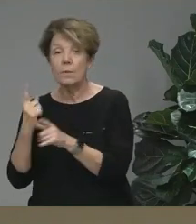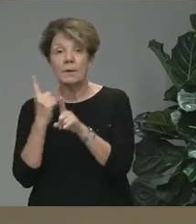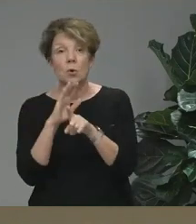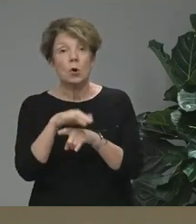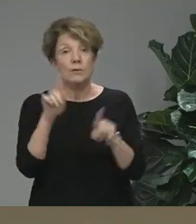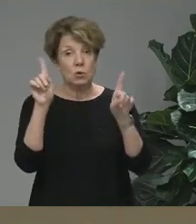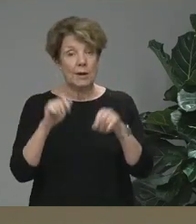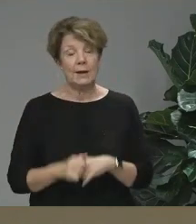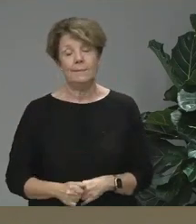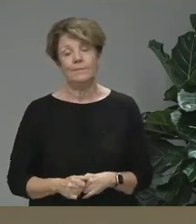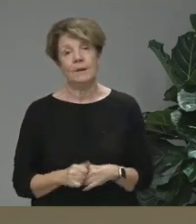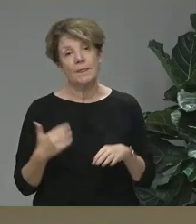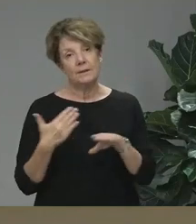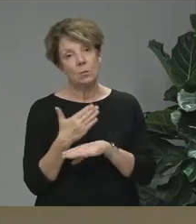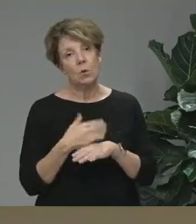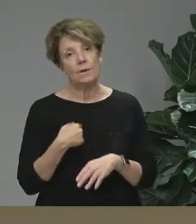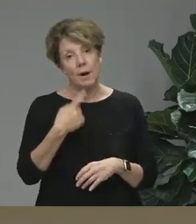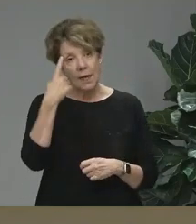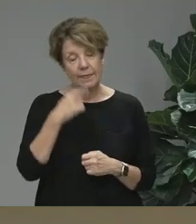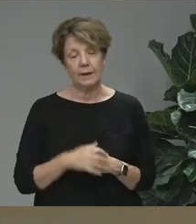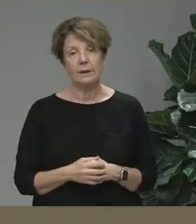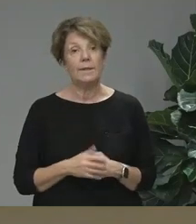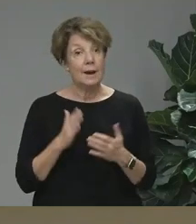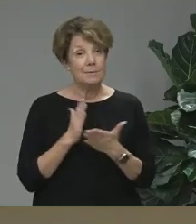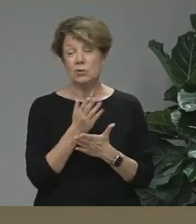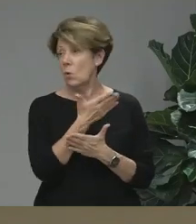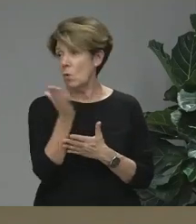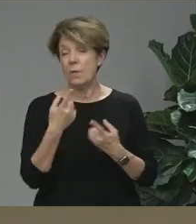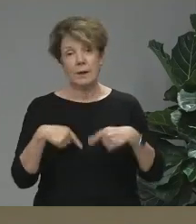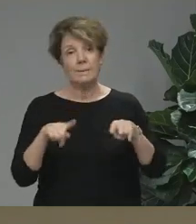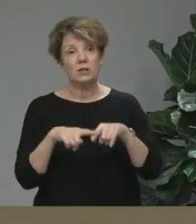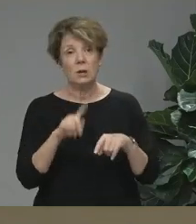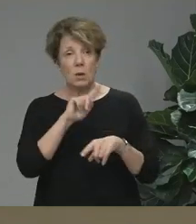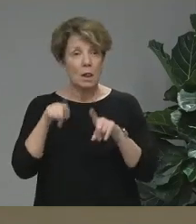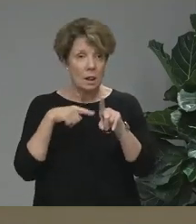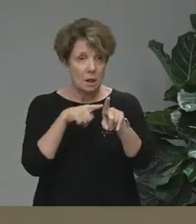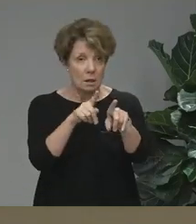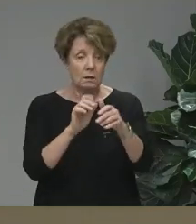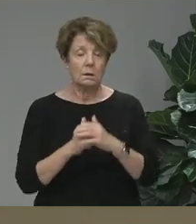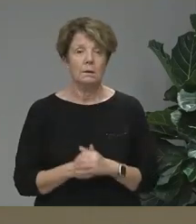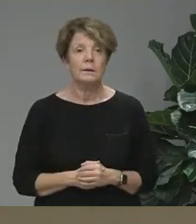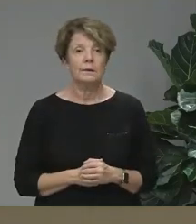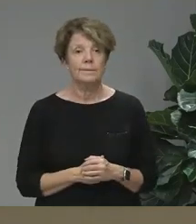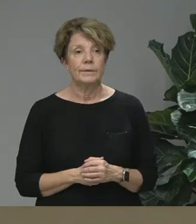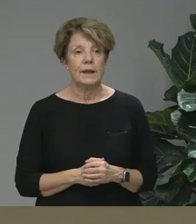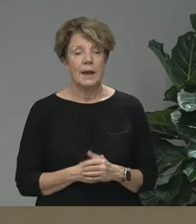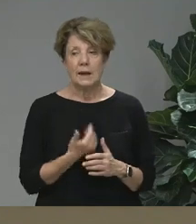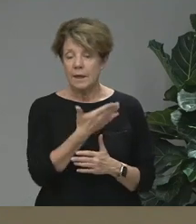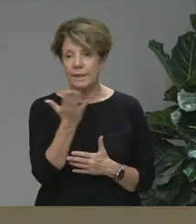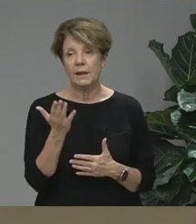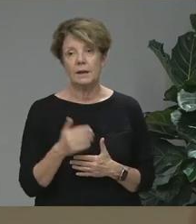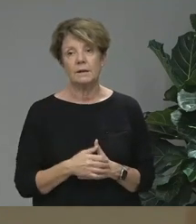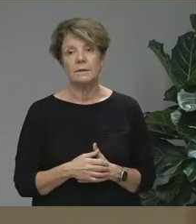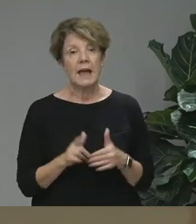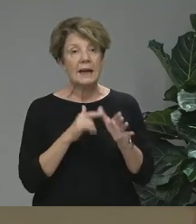that's the piece of work that I think I'm sure the Commission will pursue, and I think that as a community